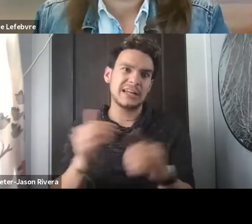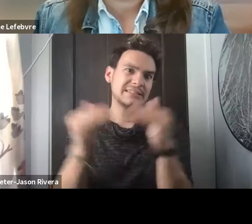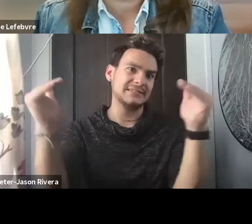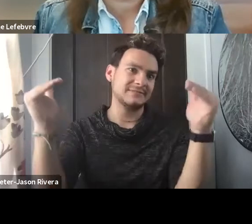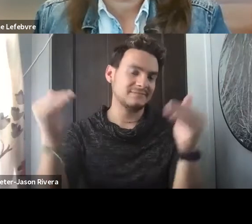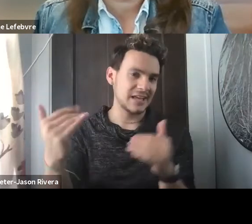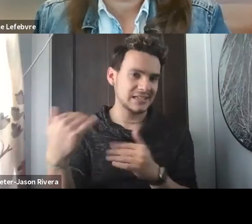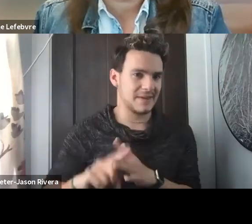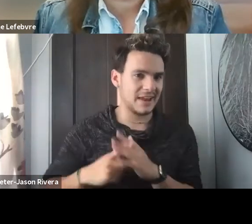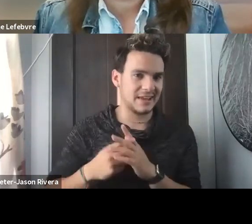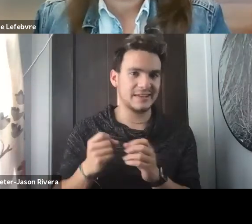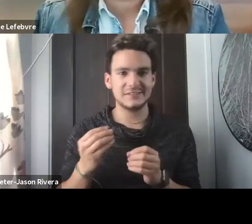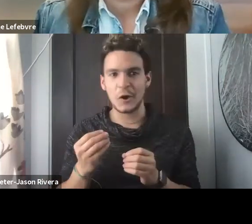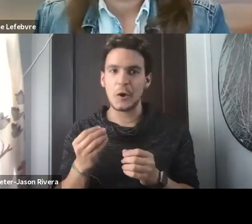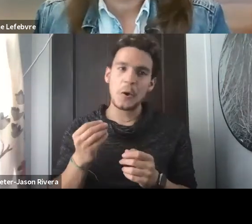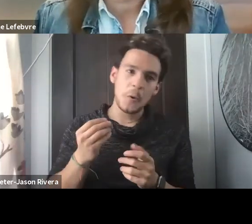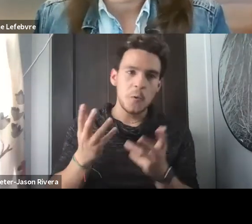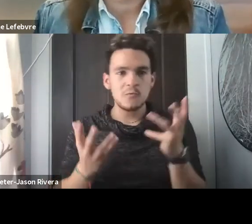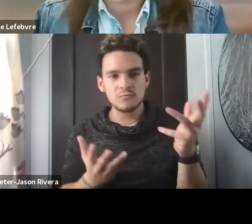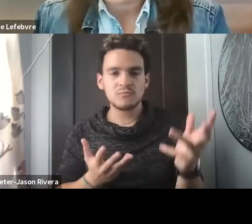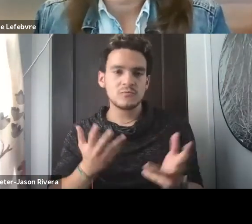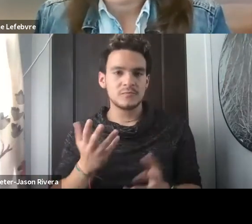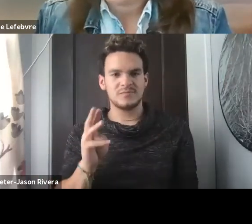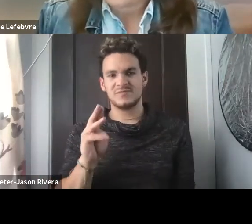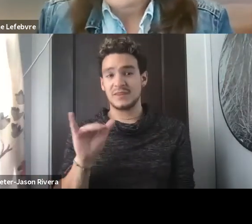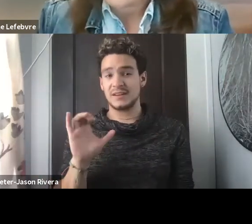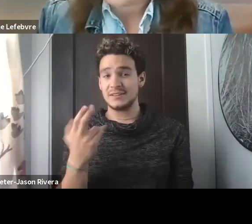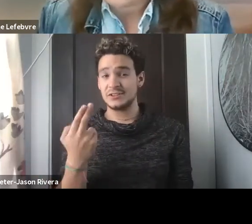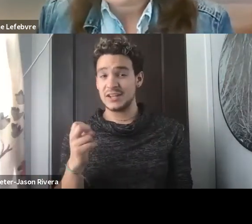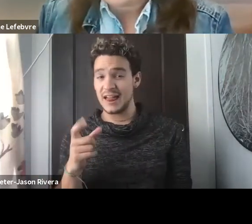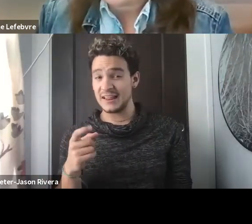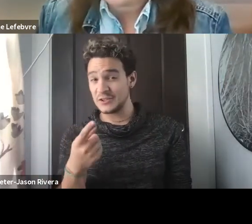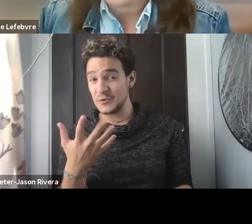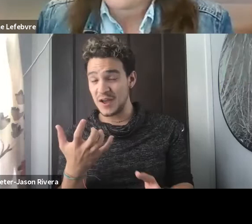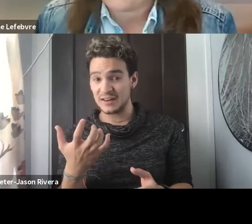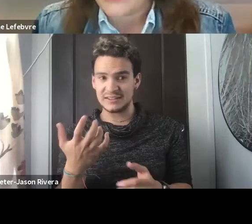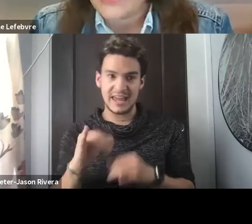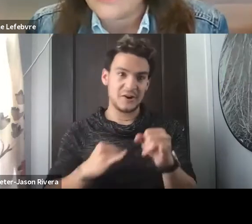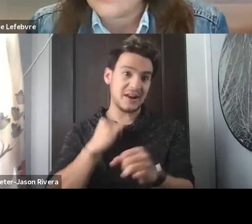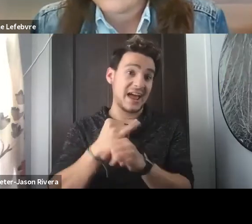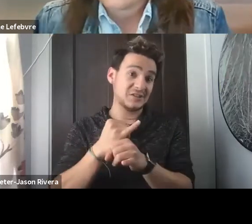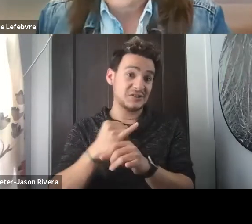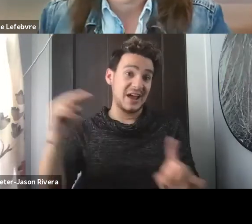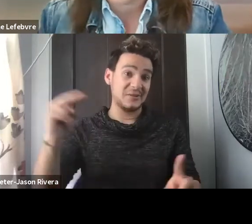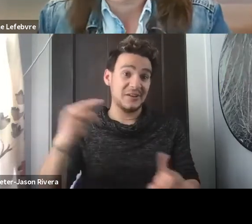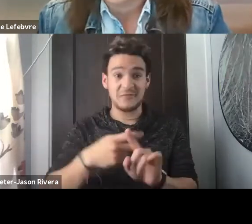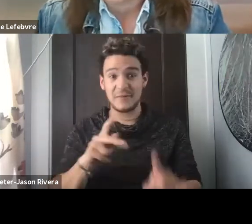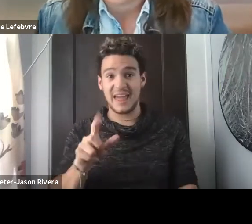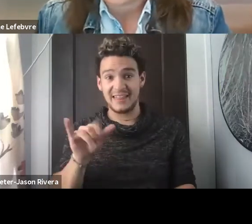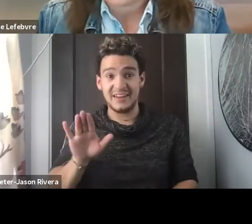communication struggling. And right. Michelle, do you have any a national outlook on that, leaving off of Kelly's